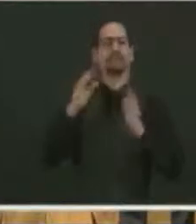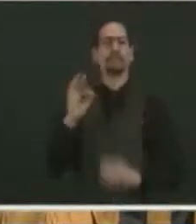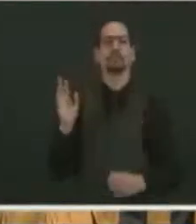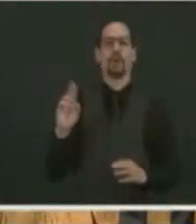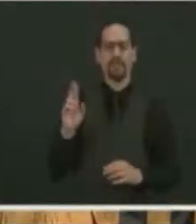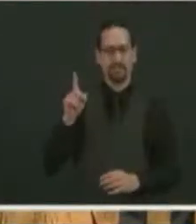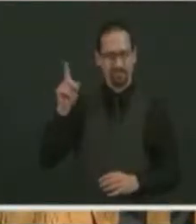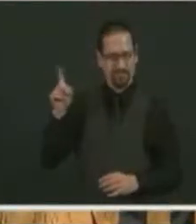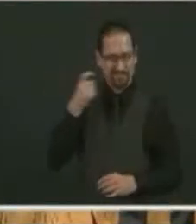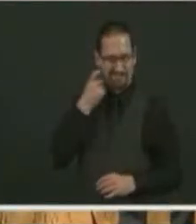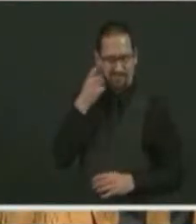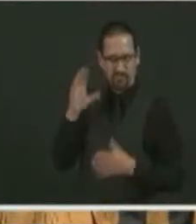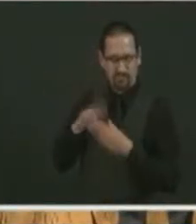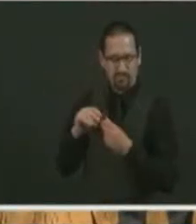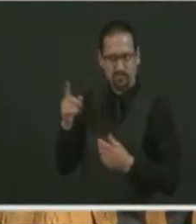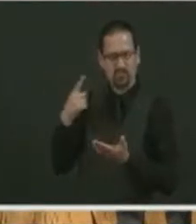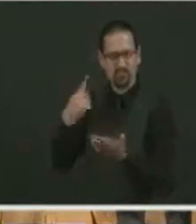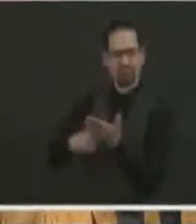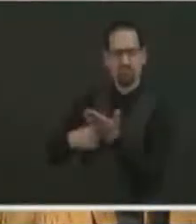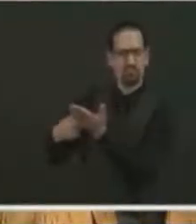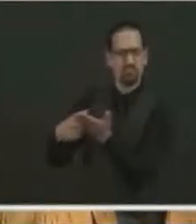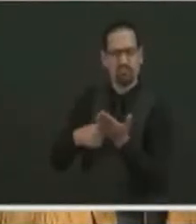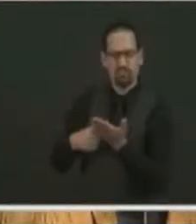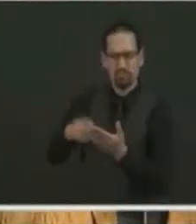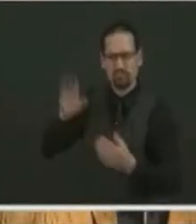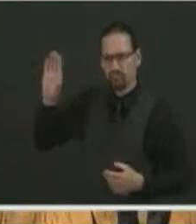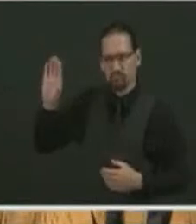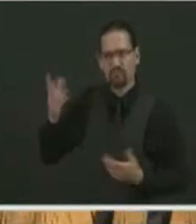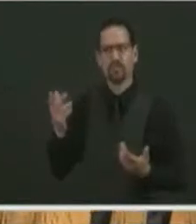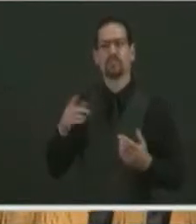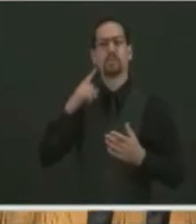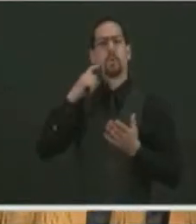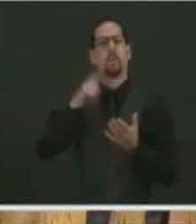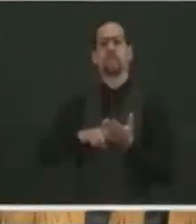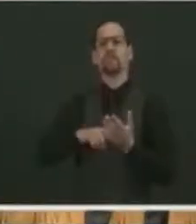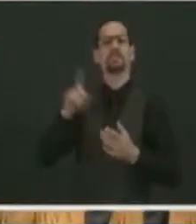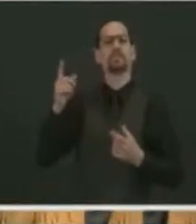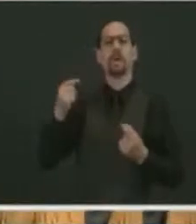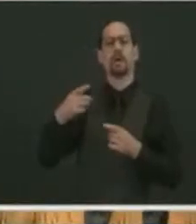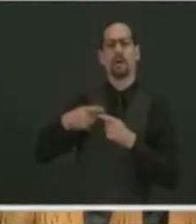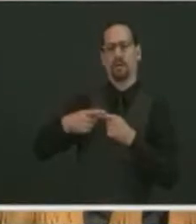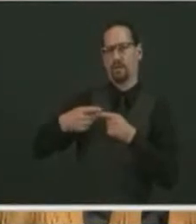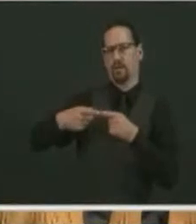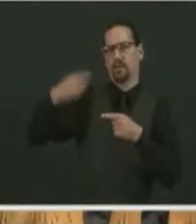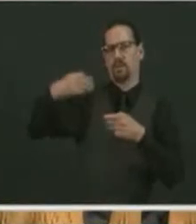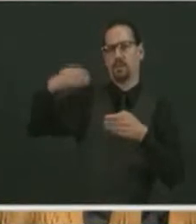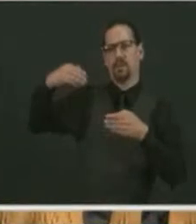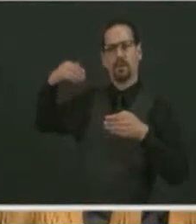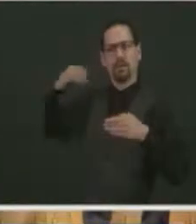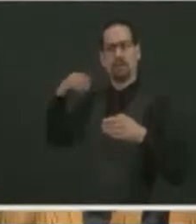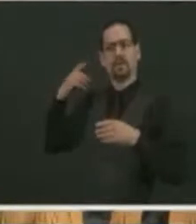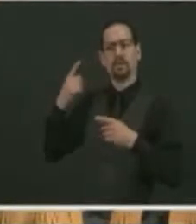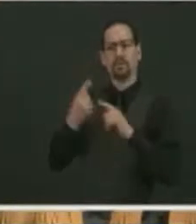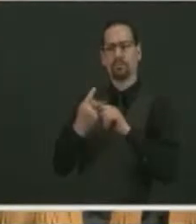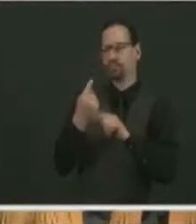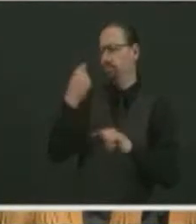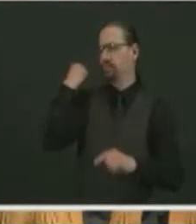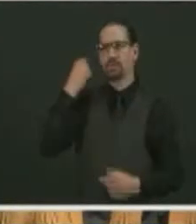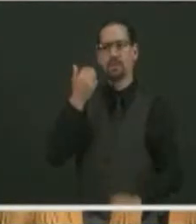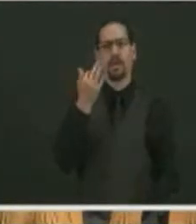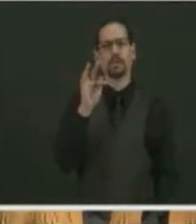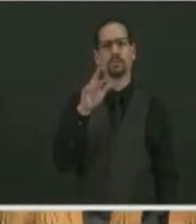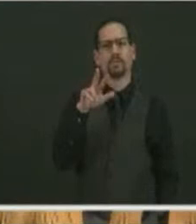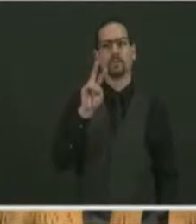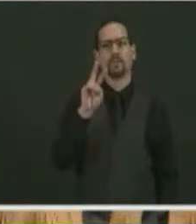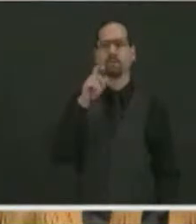that, and I haven't looked, but they say there's a precedent going back to 1932 that they don't have to depend on Speaker Mattiello